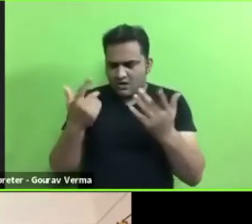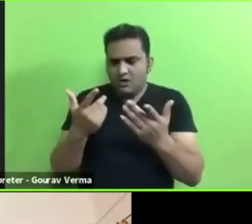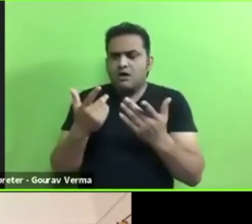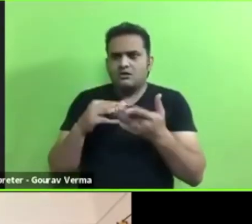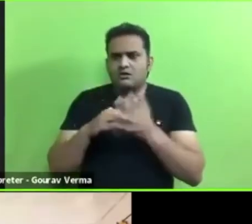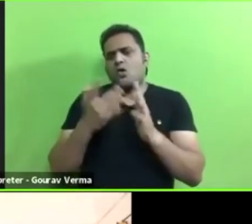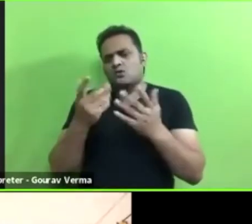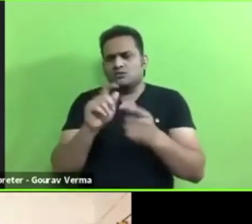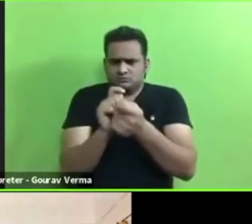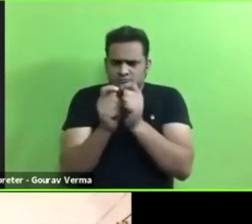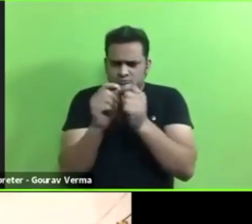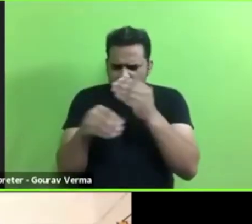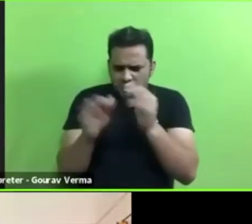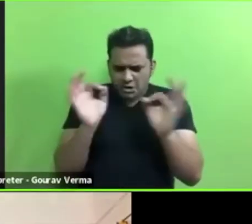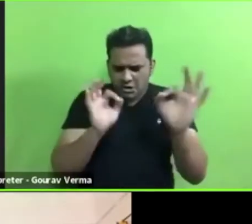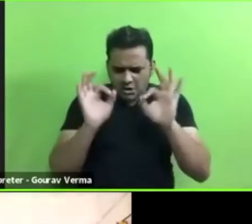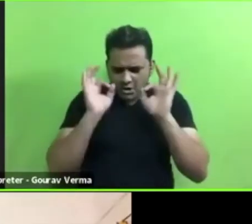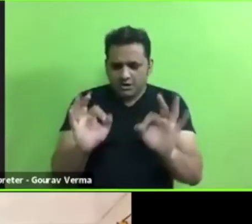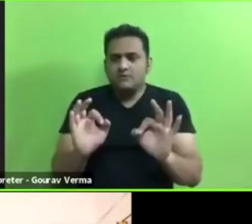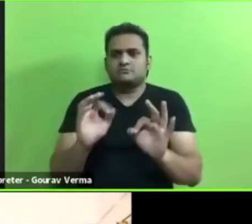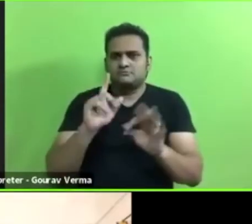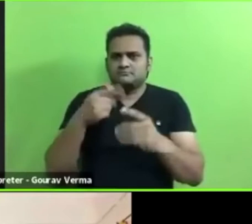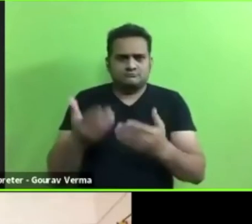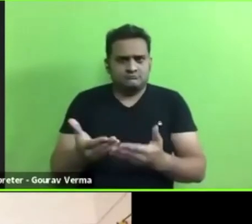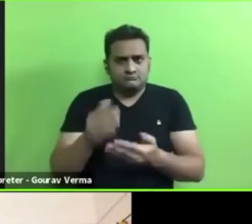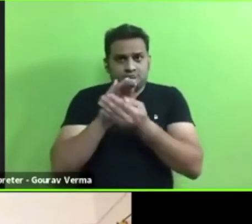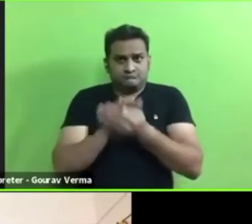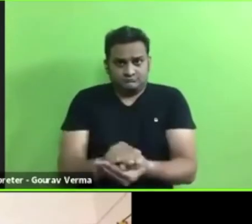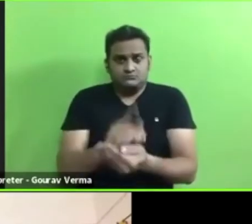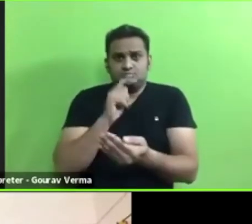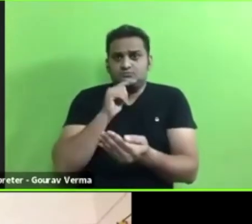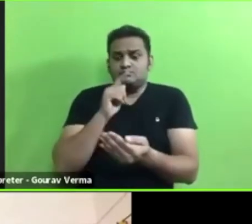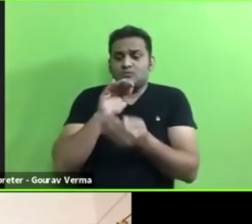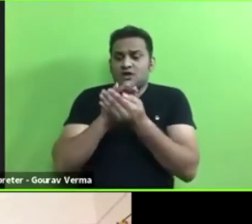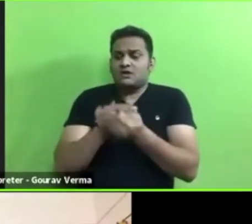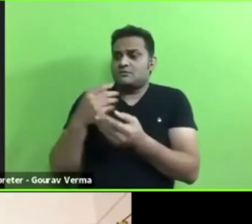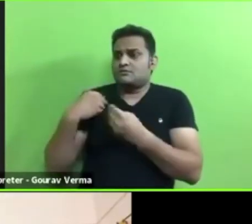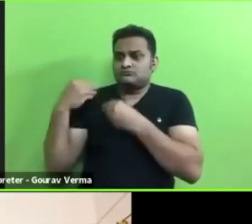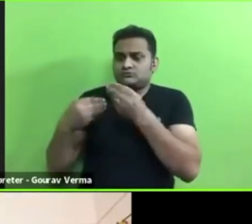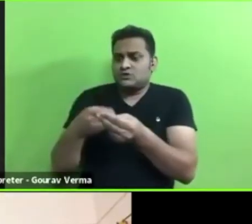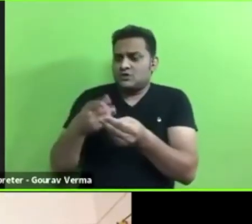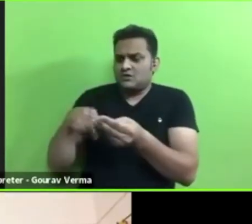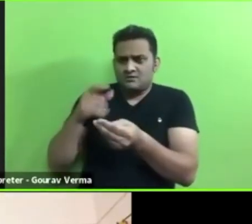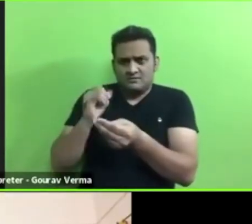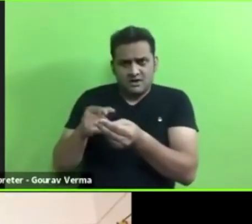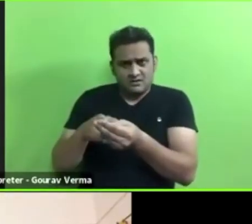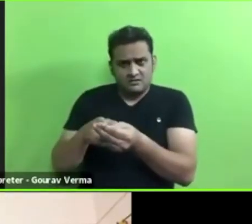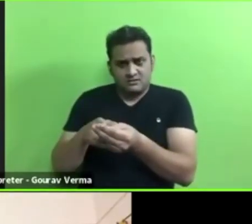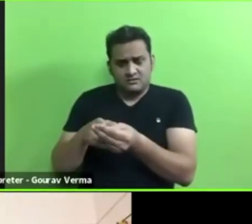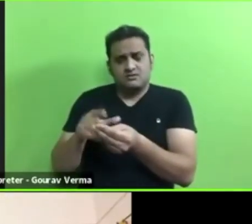improvised, performed, and preserved by the polluted, it doesn't get